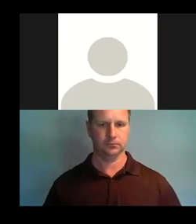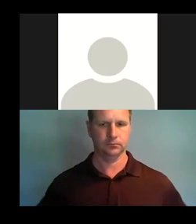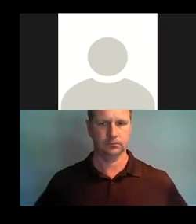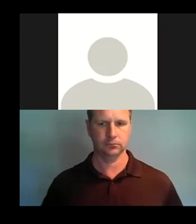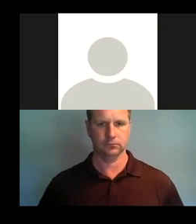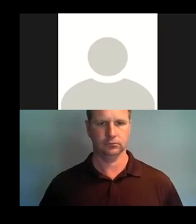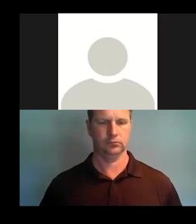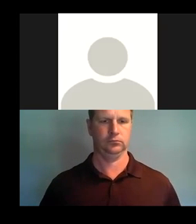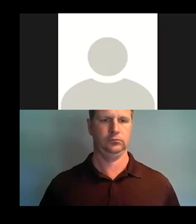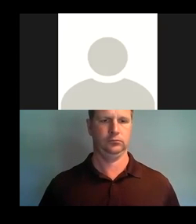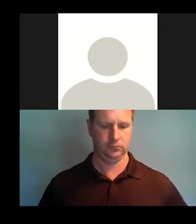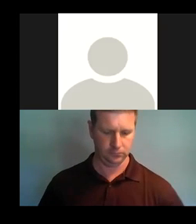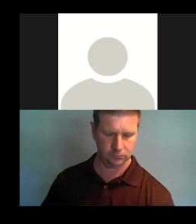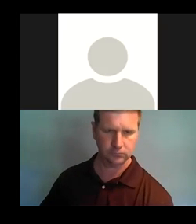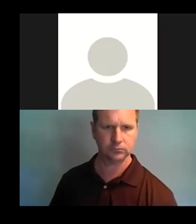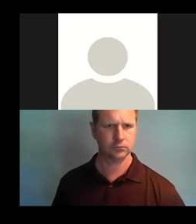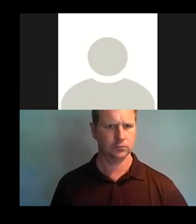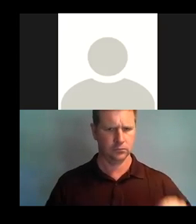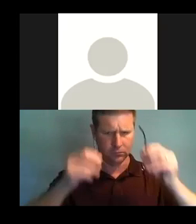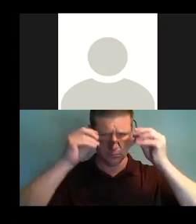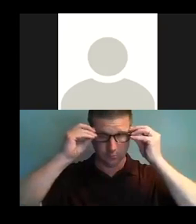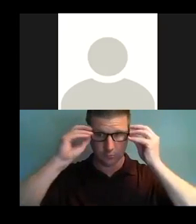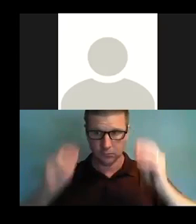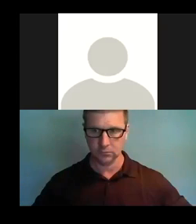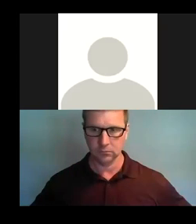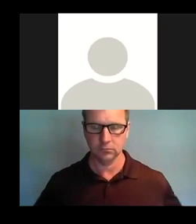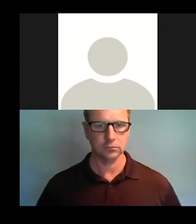you. Thank you.